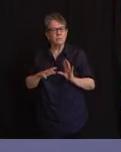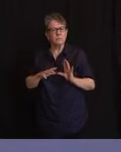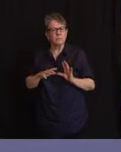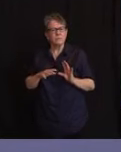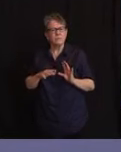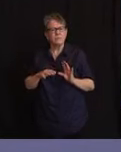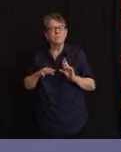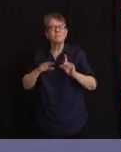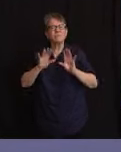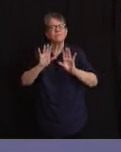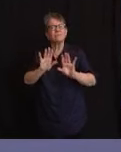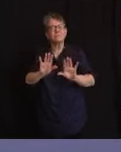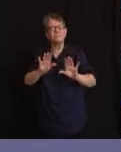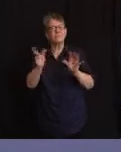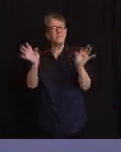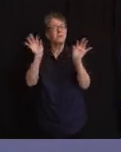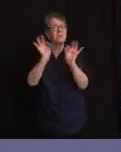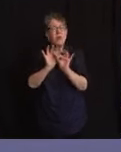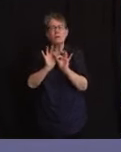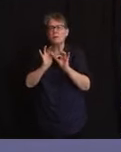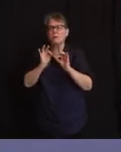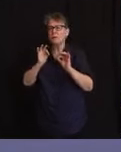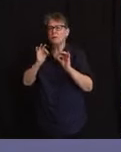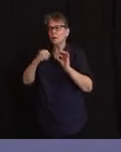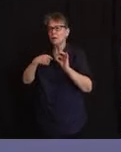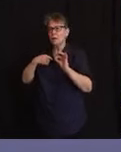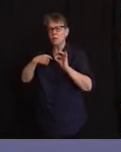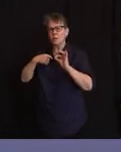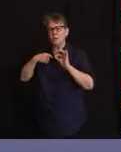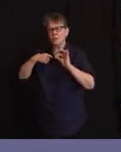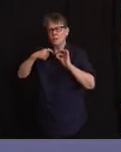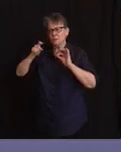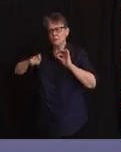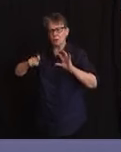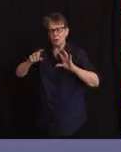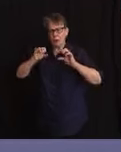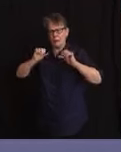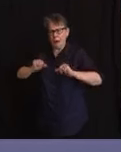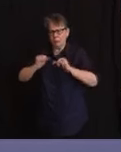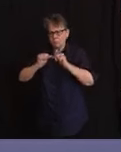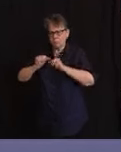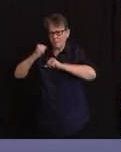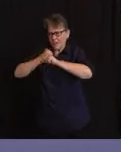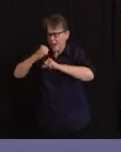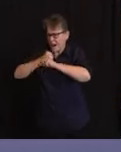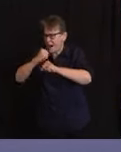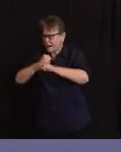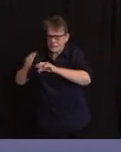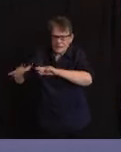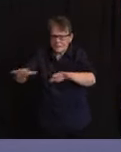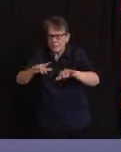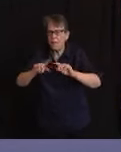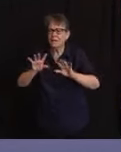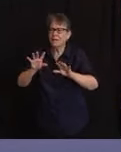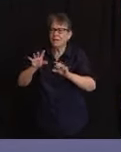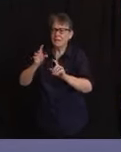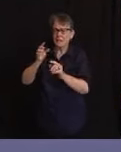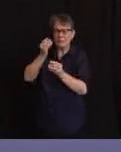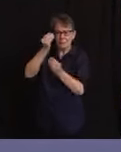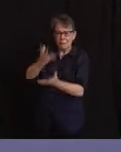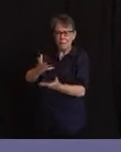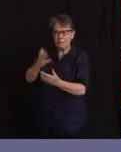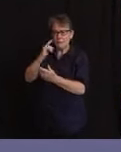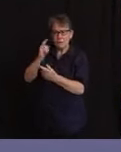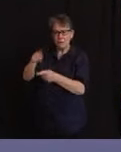able to find common ground. And I believe so far we have. That's not to say it's without casualty, because we've lost far too